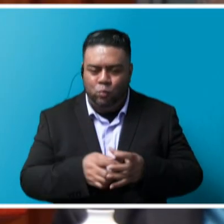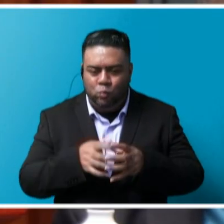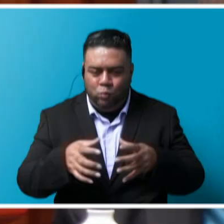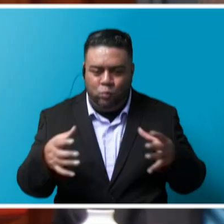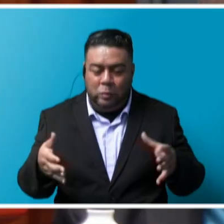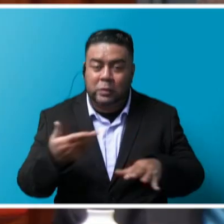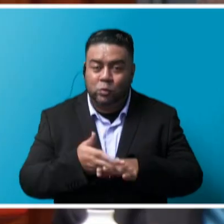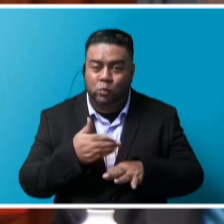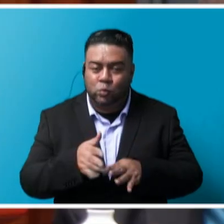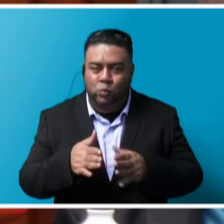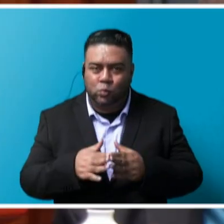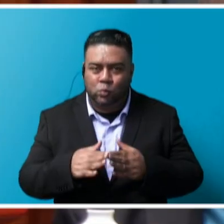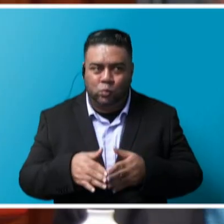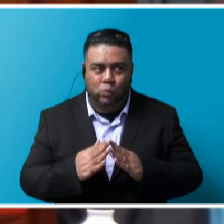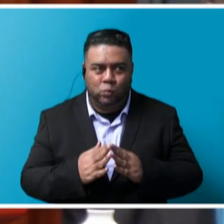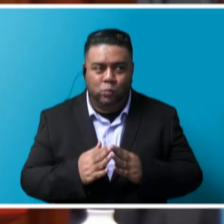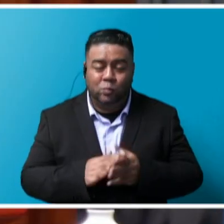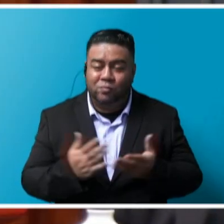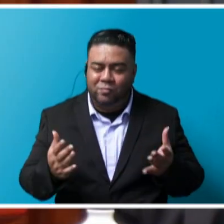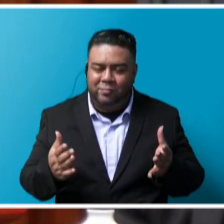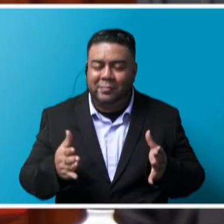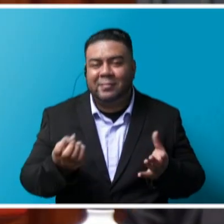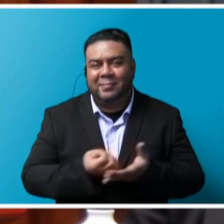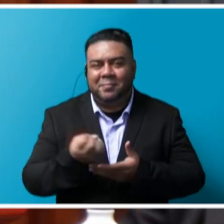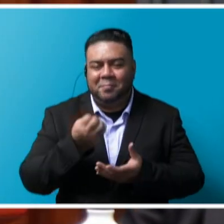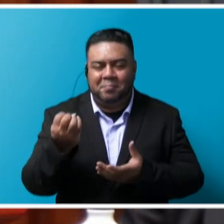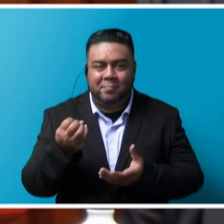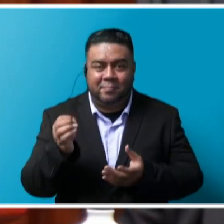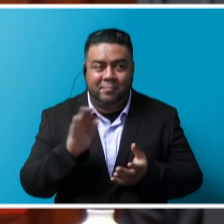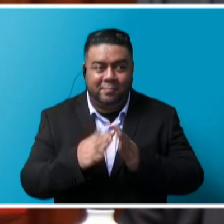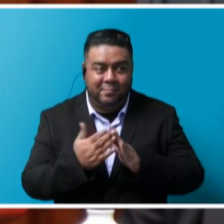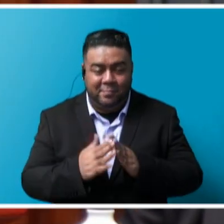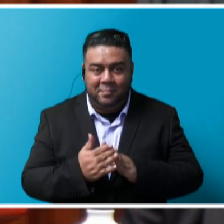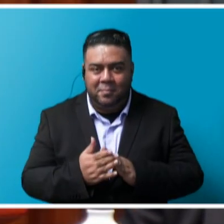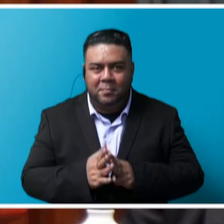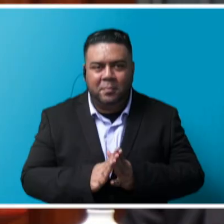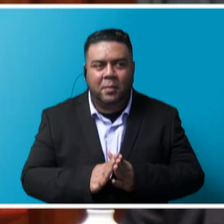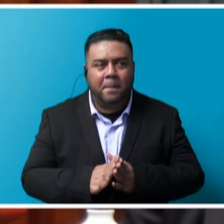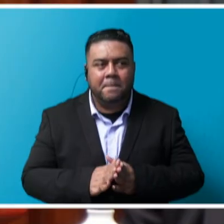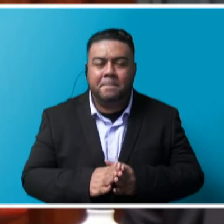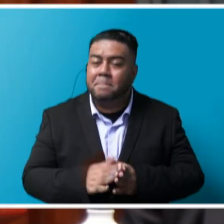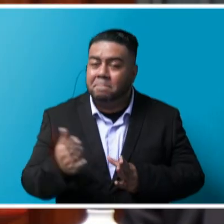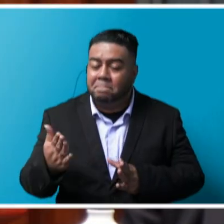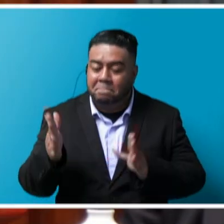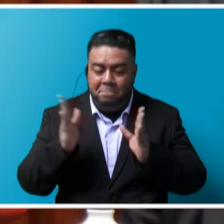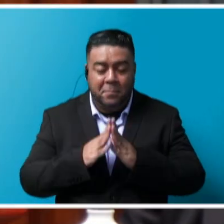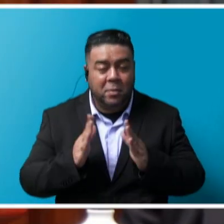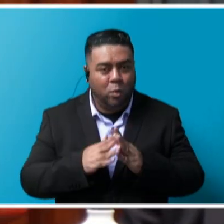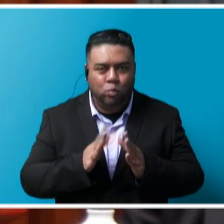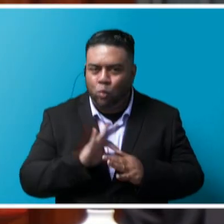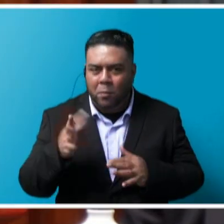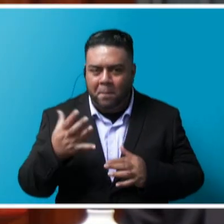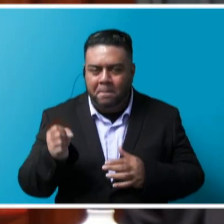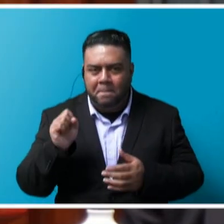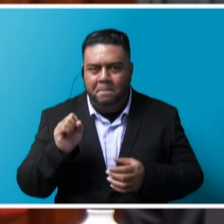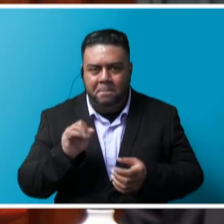residential developments emerged, and economic activity increased. Yet the town remained without dedicated municipal governance needed to properly